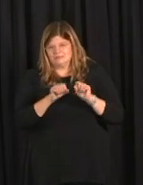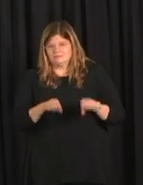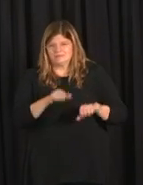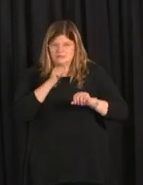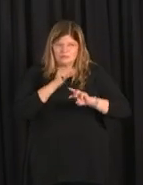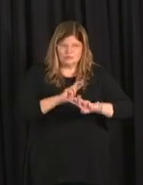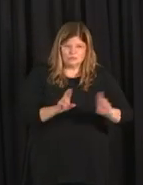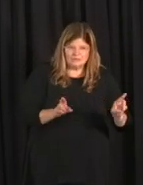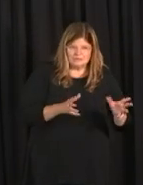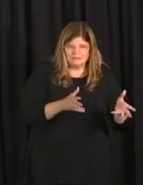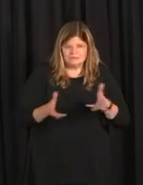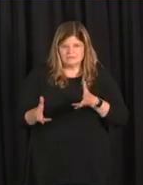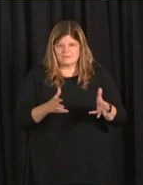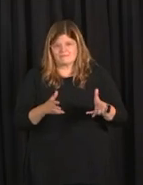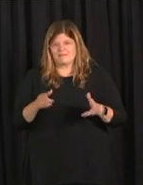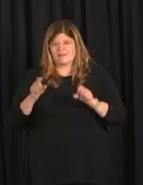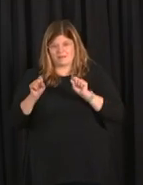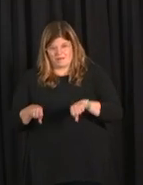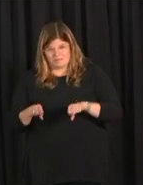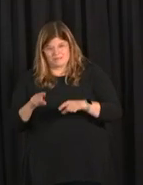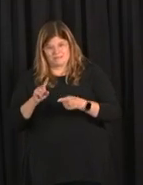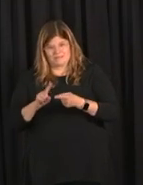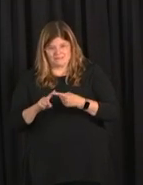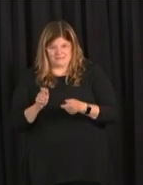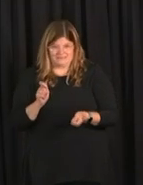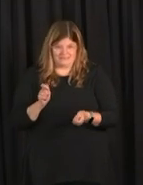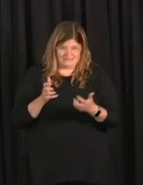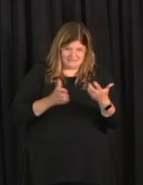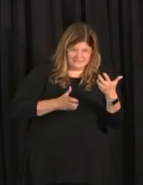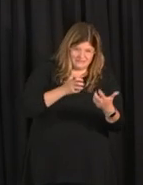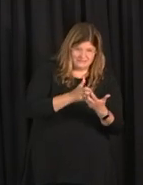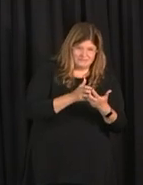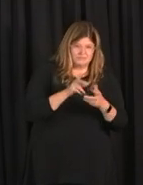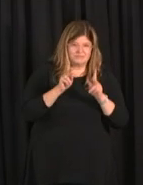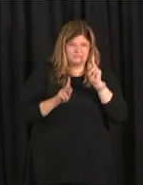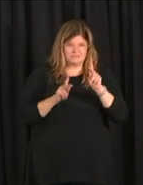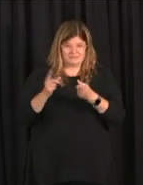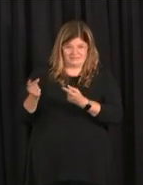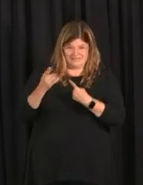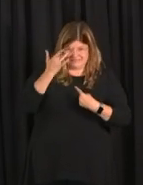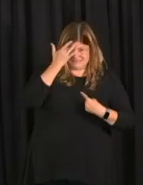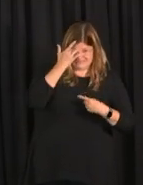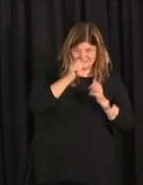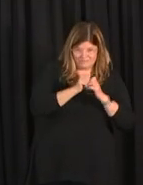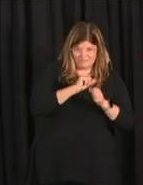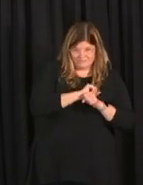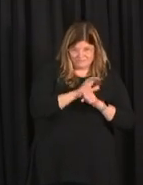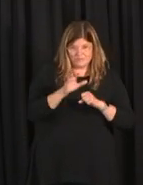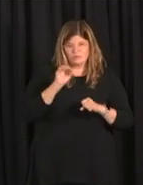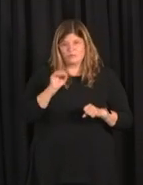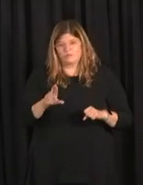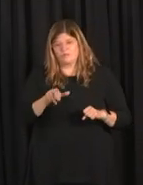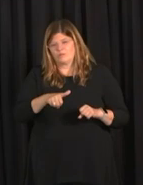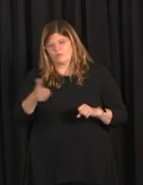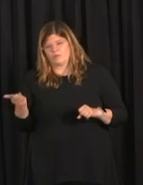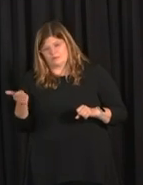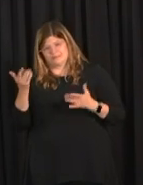ready and to be able to accommodate people who come in sick with COVID or with